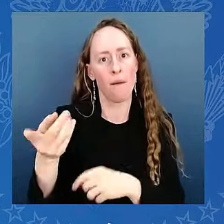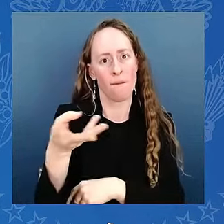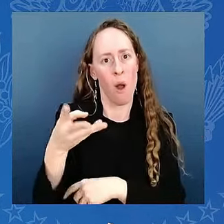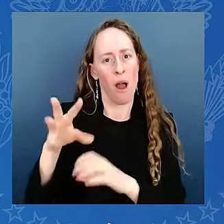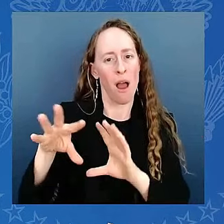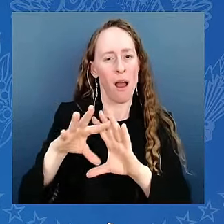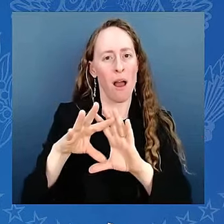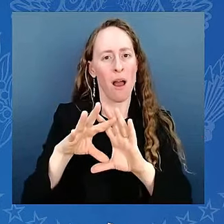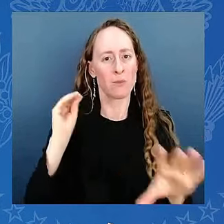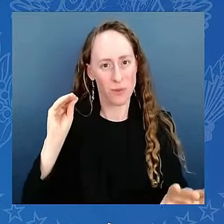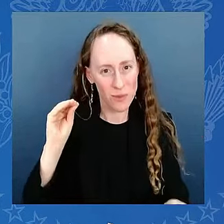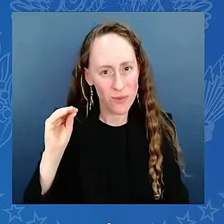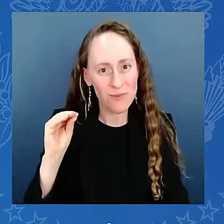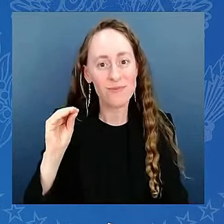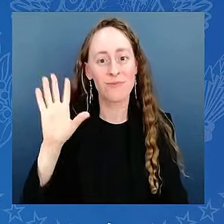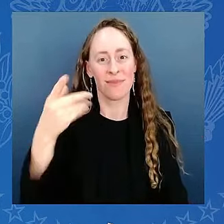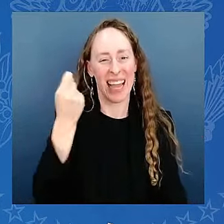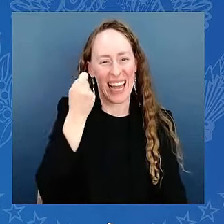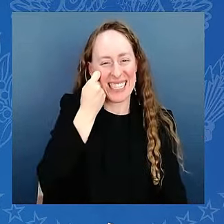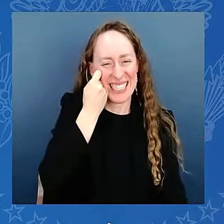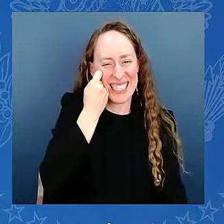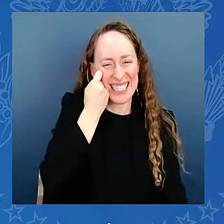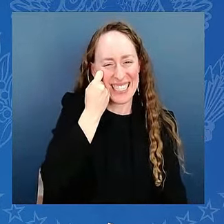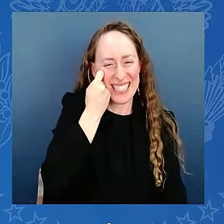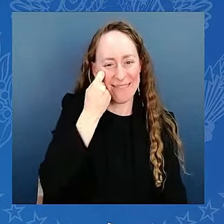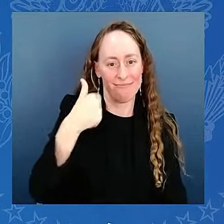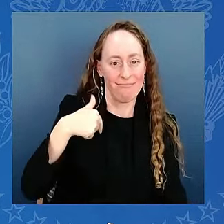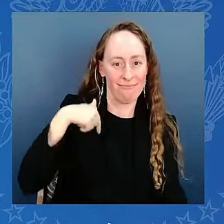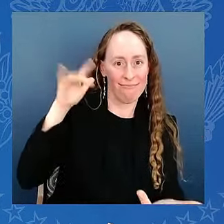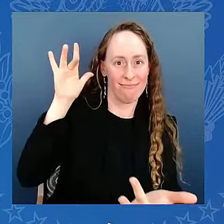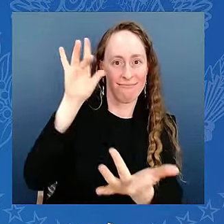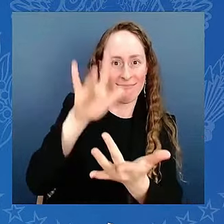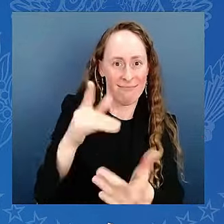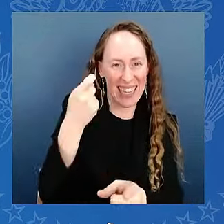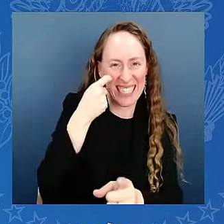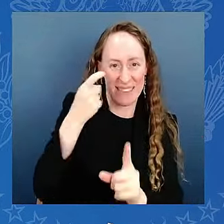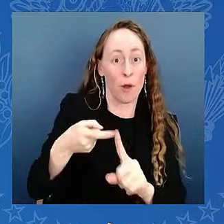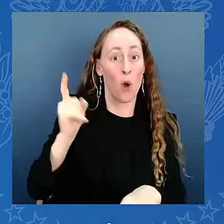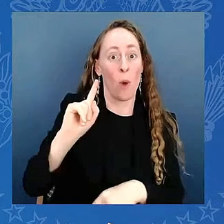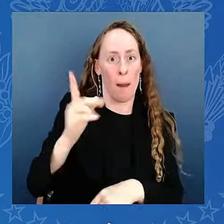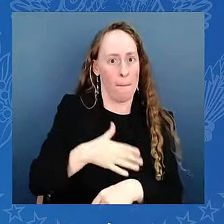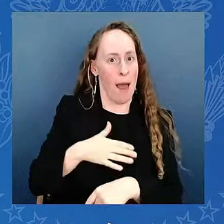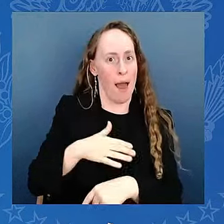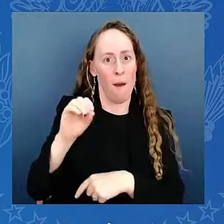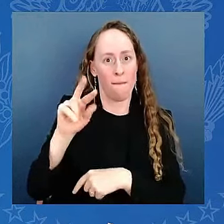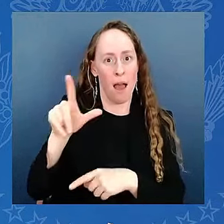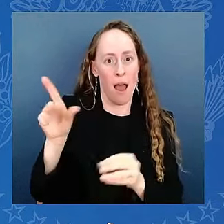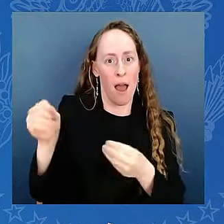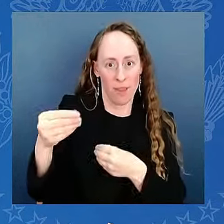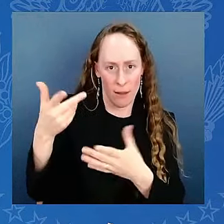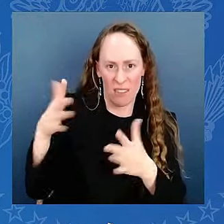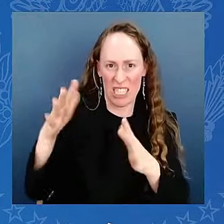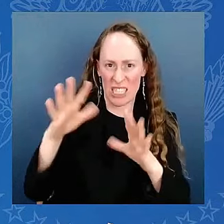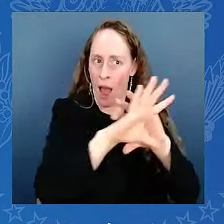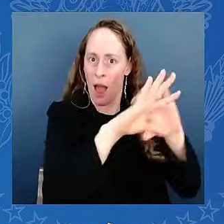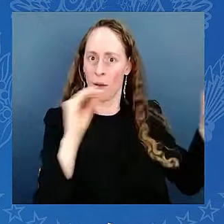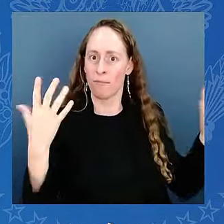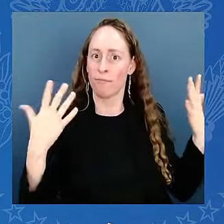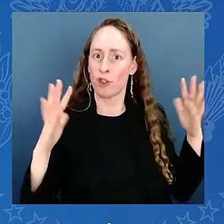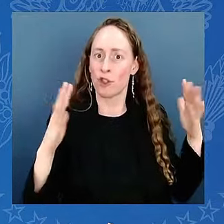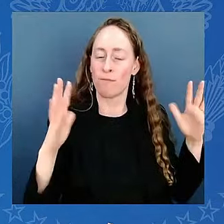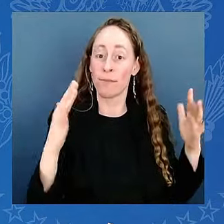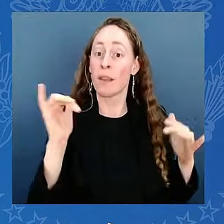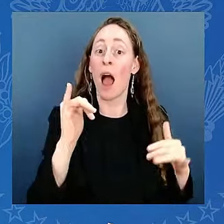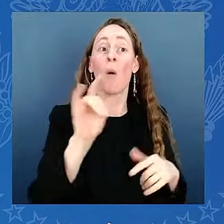Office. They're out of Russia. Earlier today, they were flown to Turkey, and soon they'll be wheels up on their way home to see